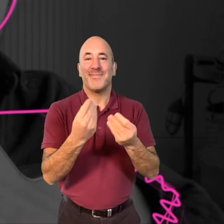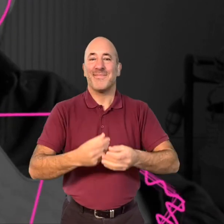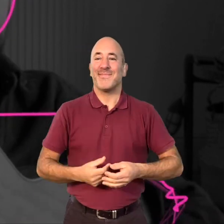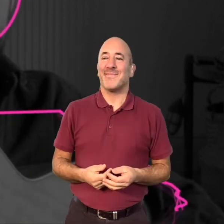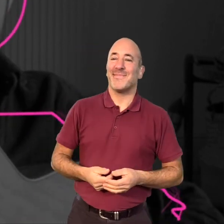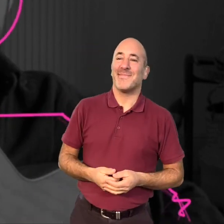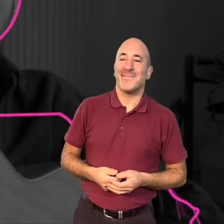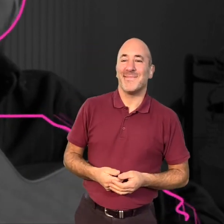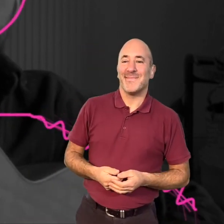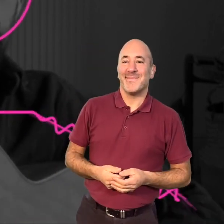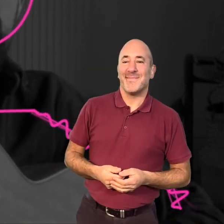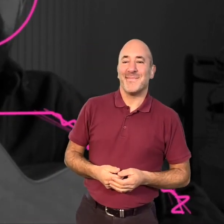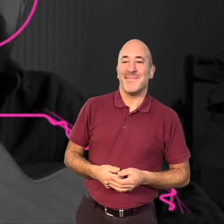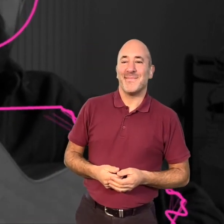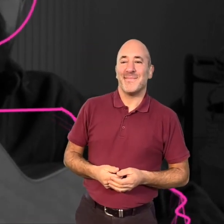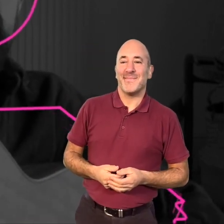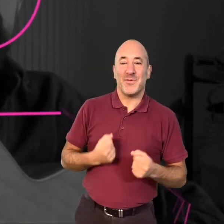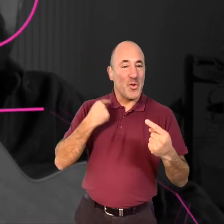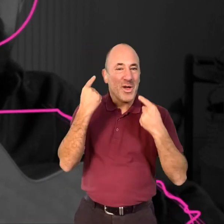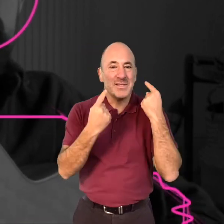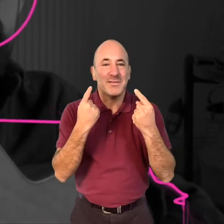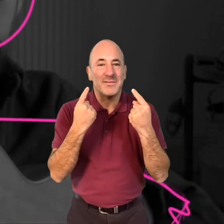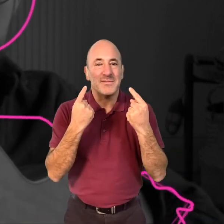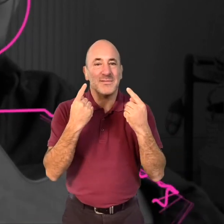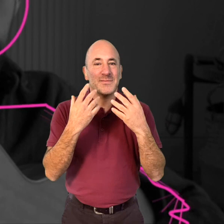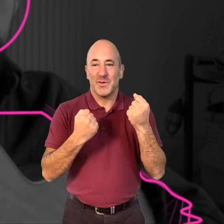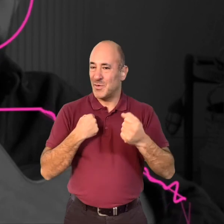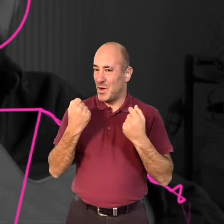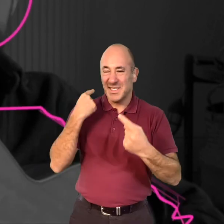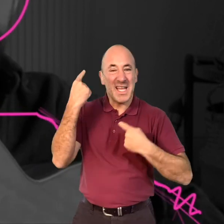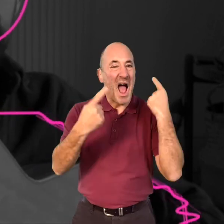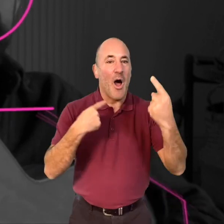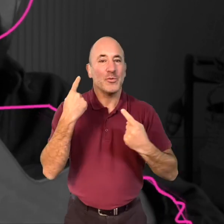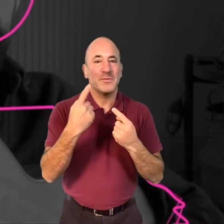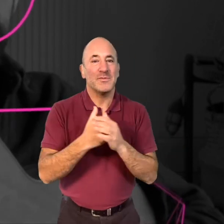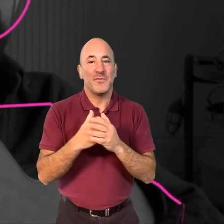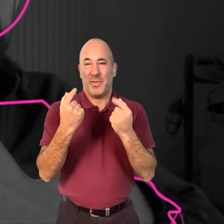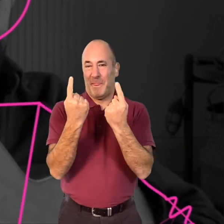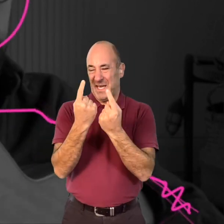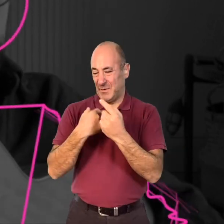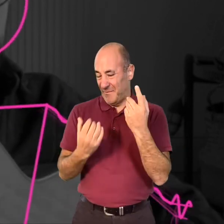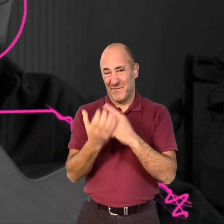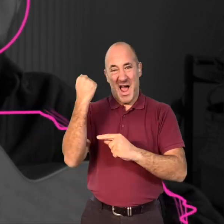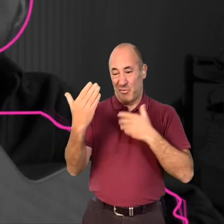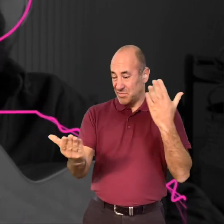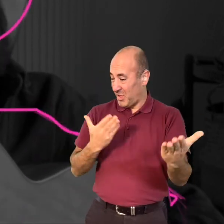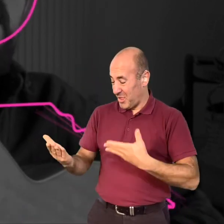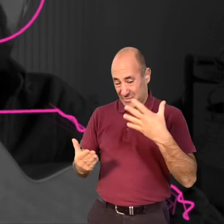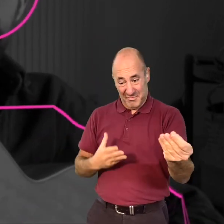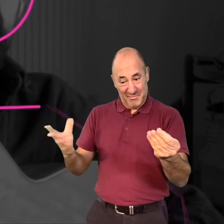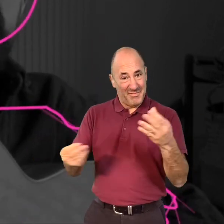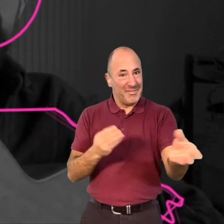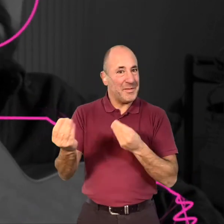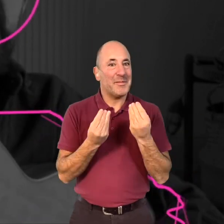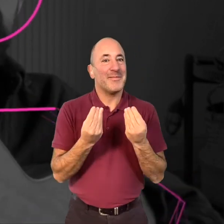around. We've got noises, we've got sounds from